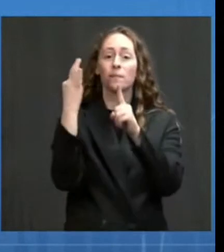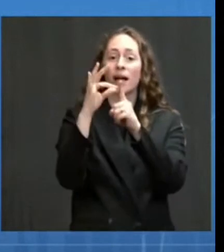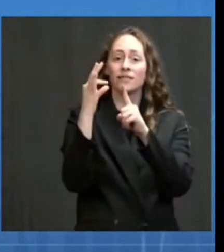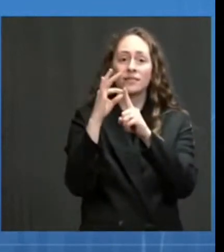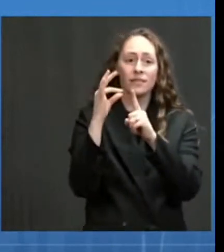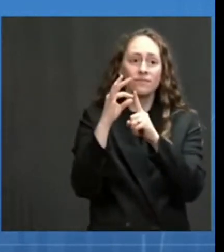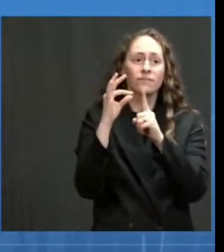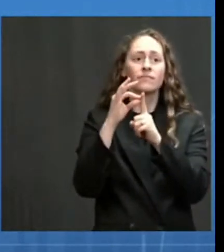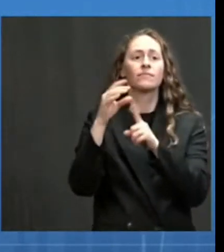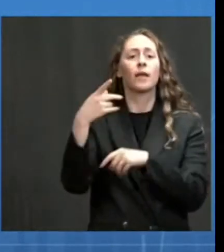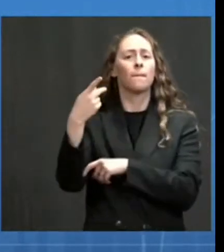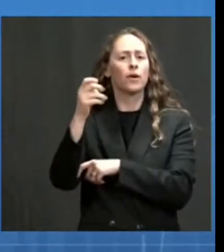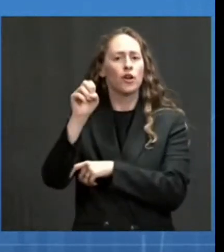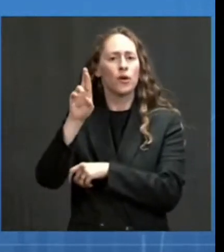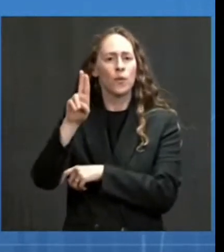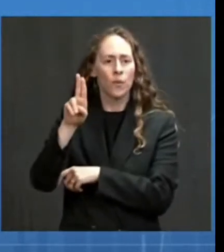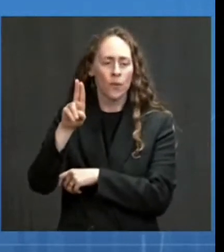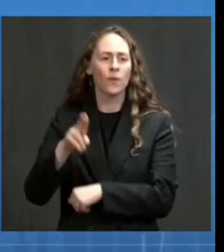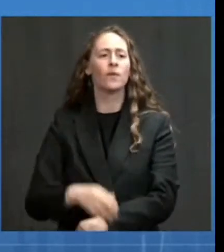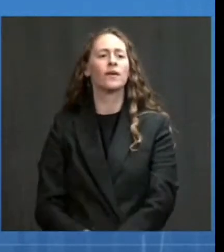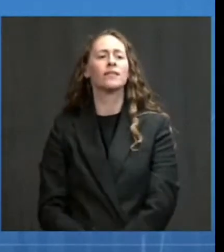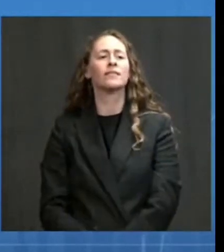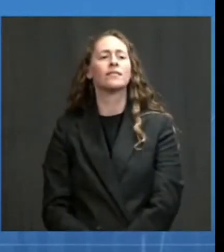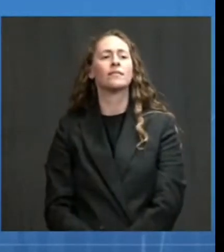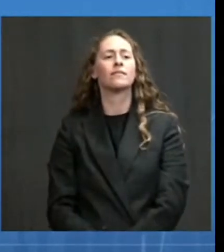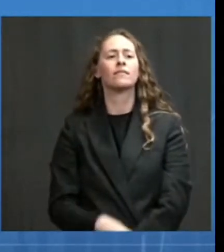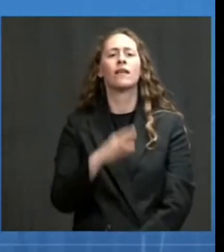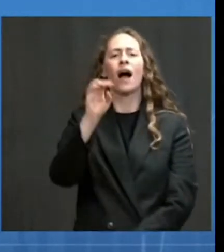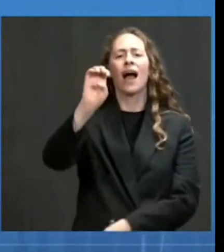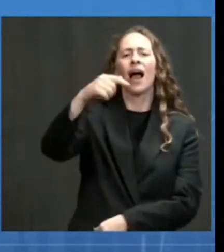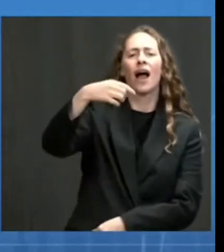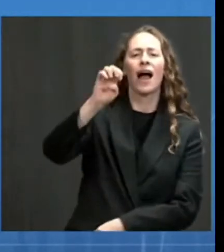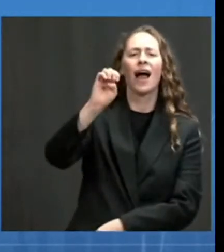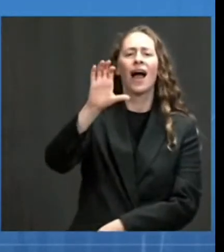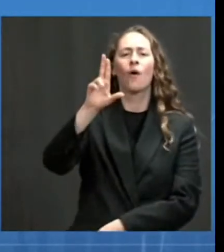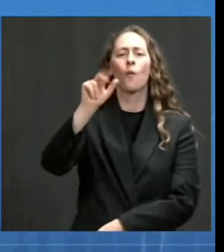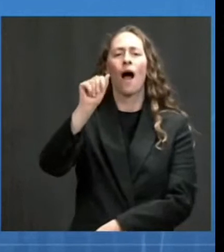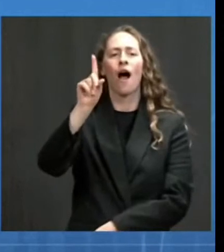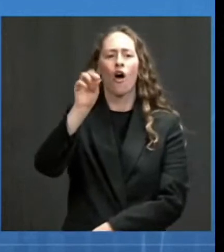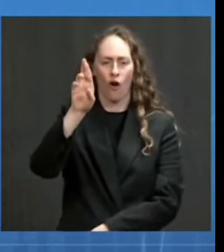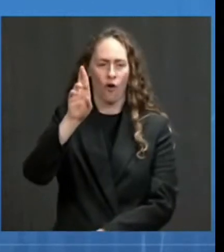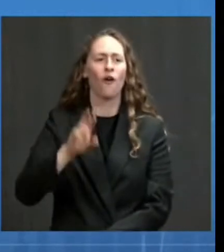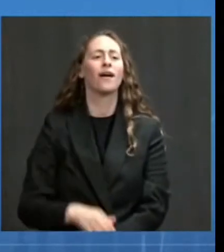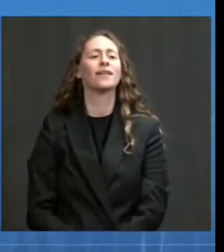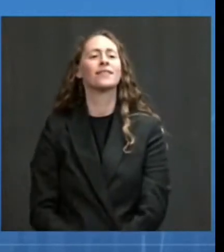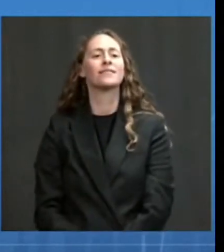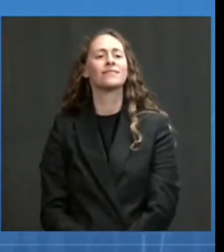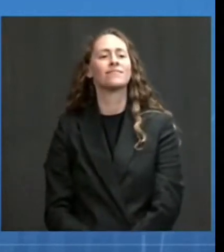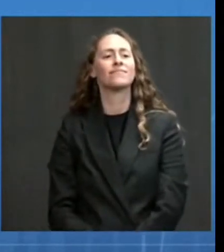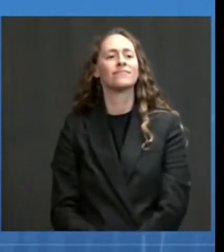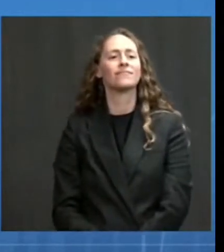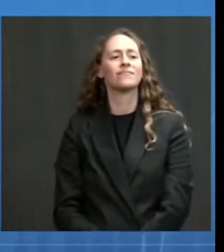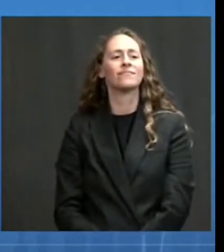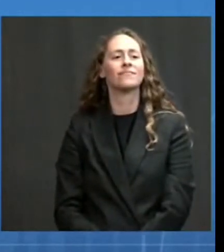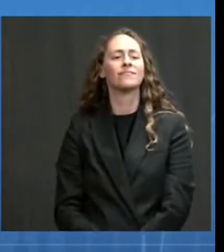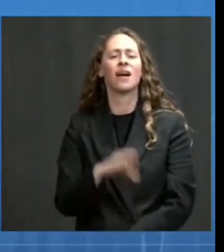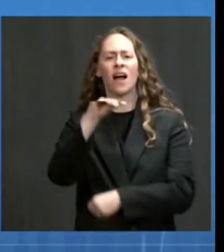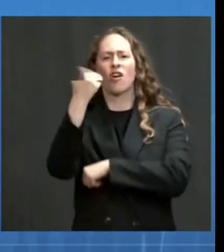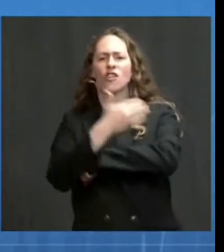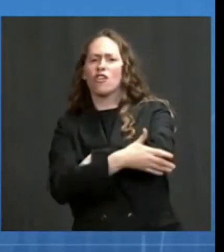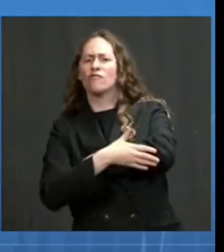Ecuador, Malaysia, the remaining doses will be shipped in the coming weeks as countries complete their own domestic set of operational,